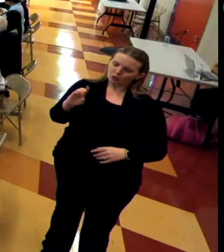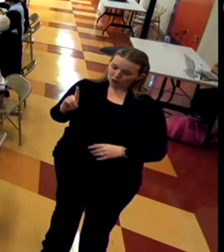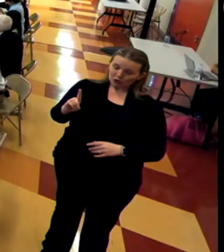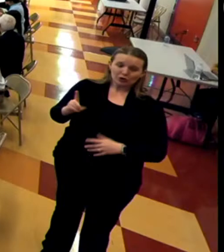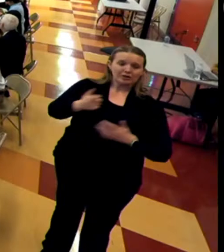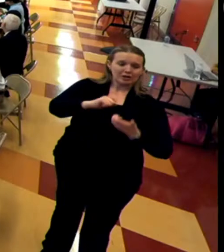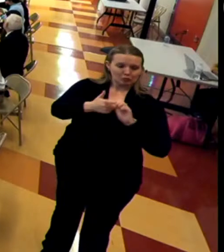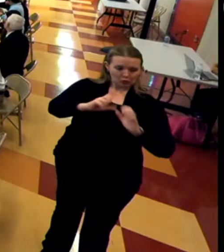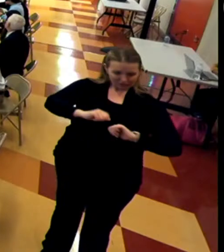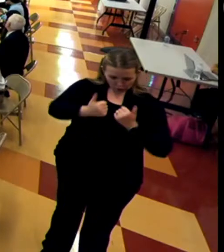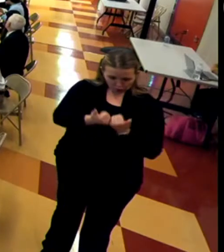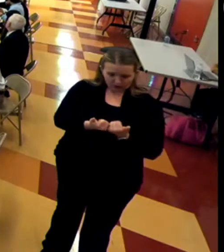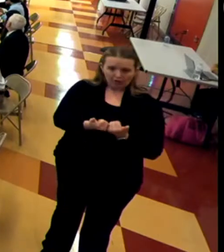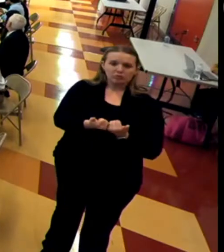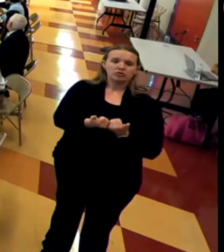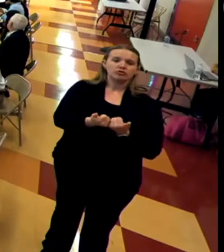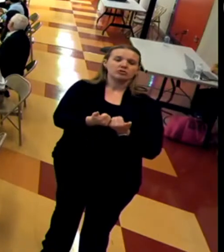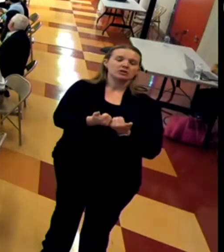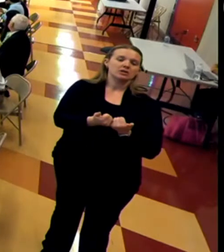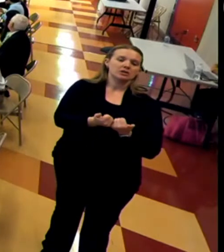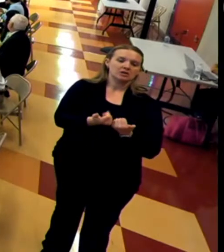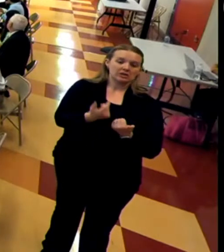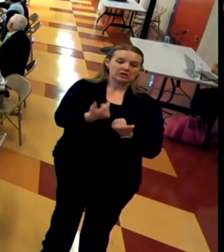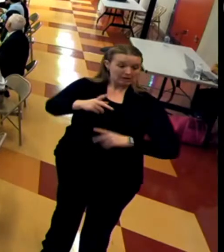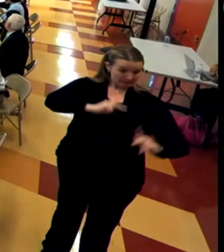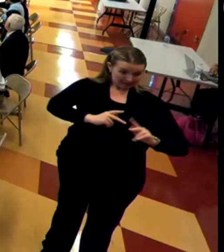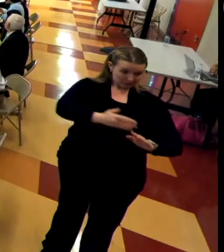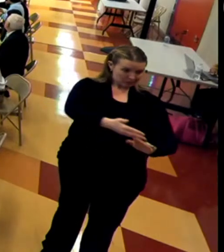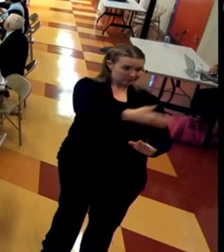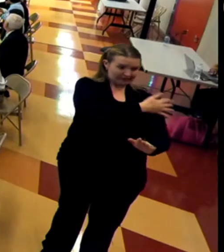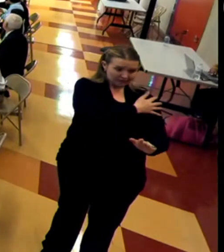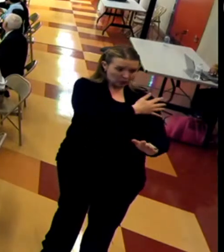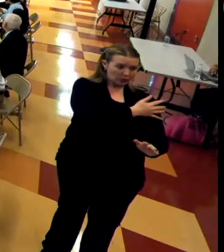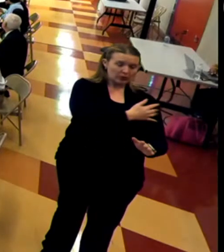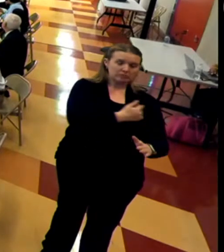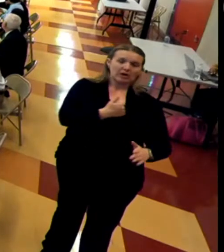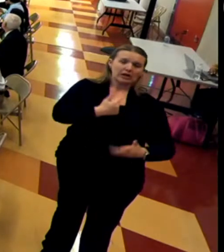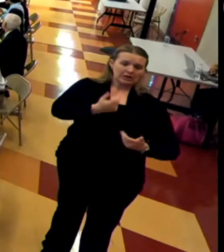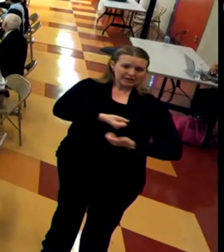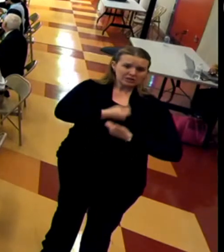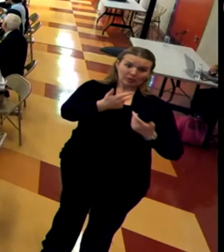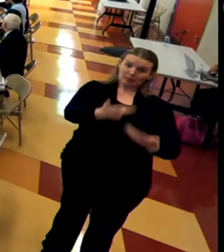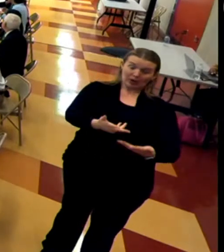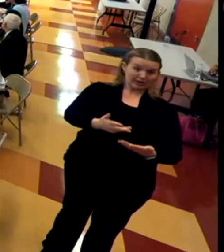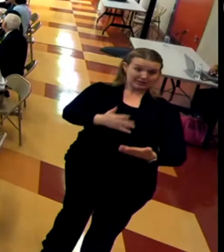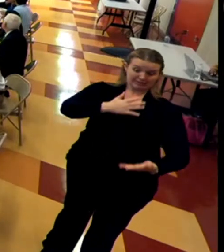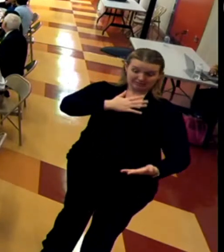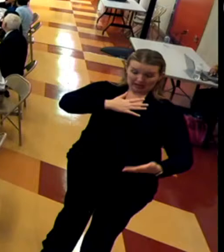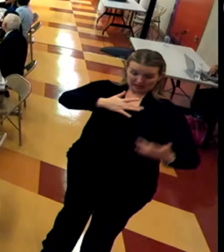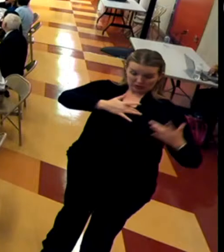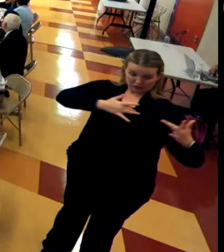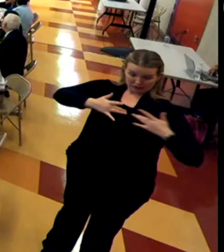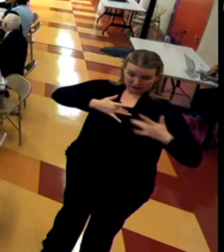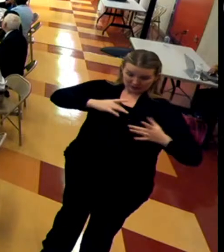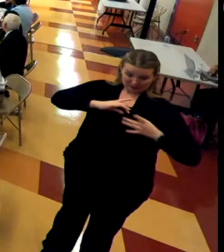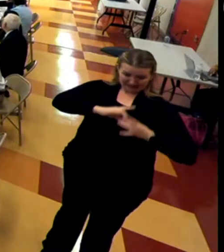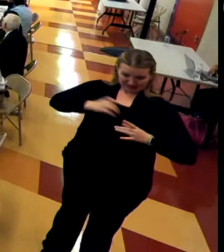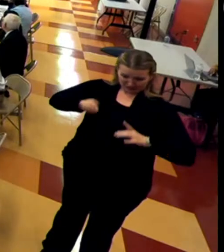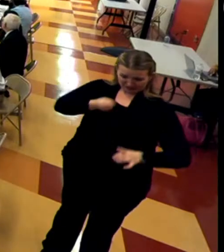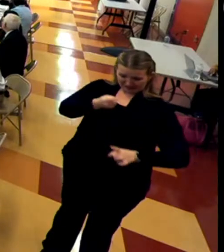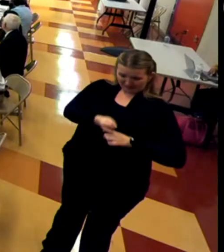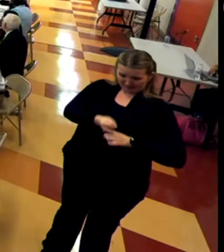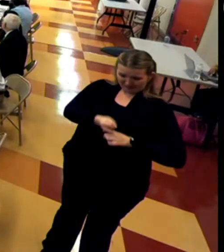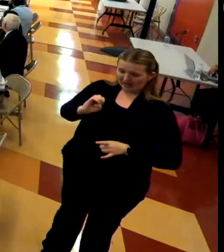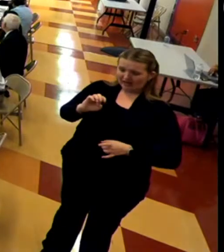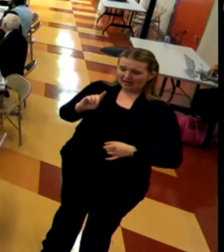Sports Association. We had people before, and I had expressed early on my concern about the impact on the Edgewood